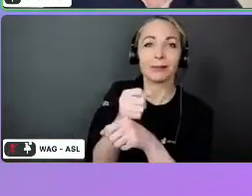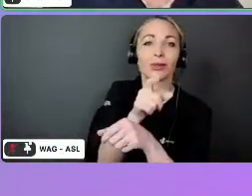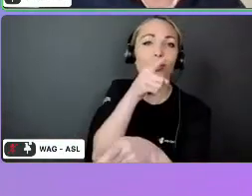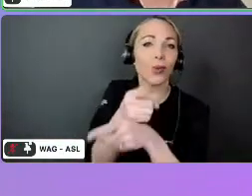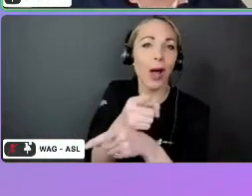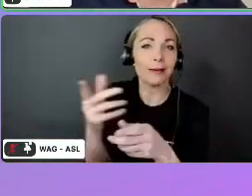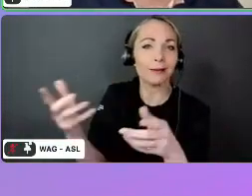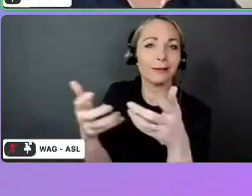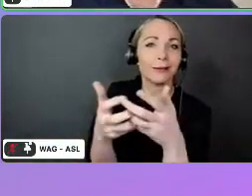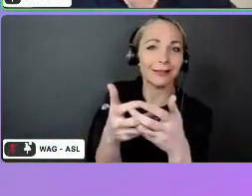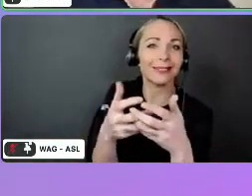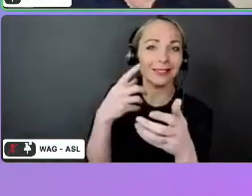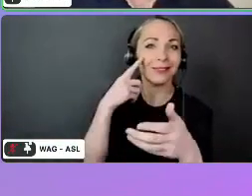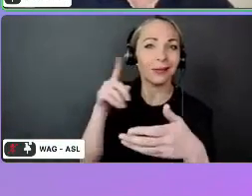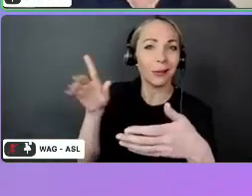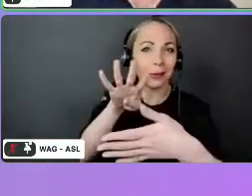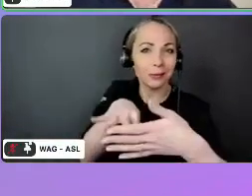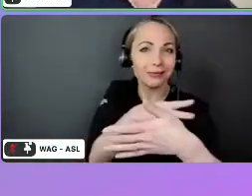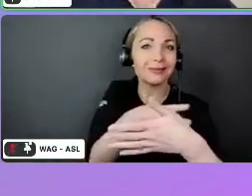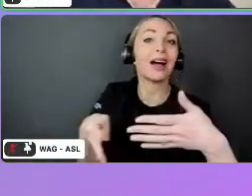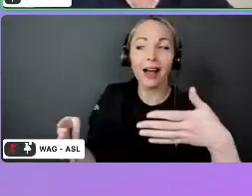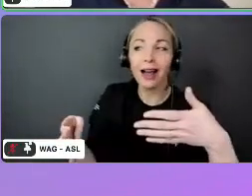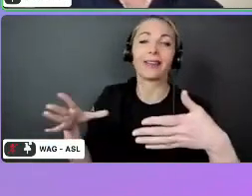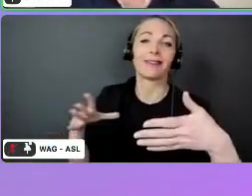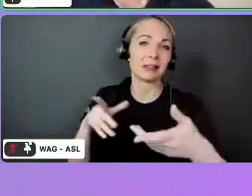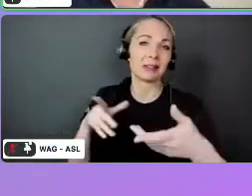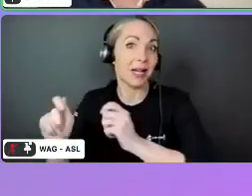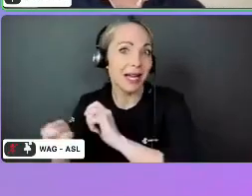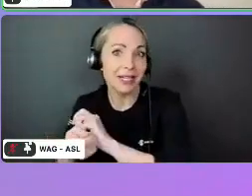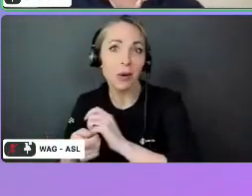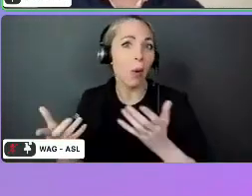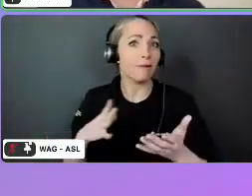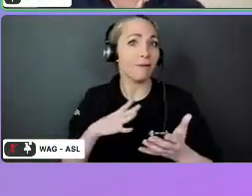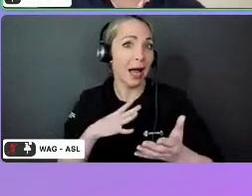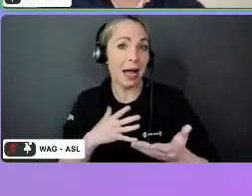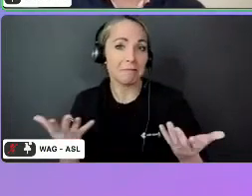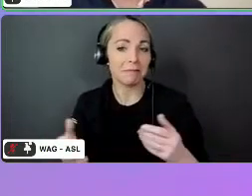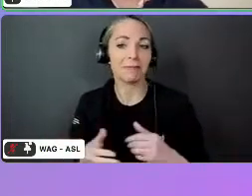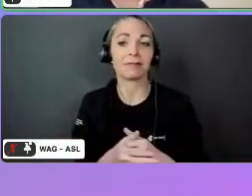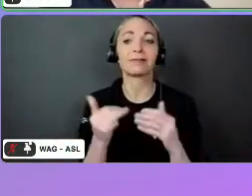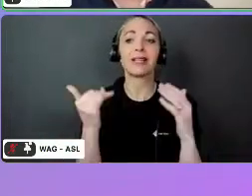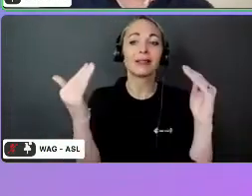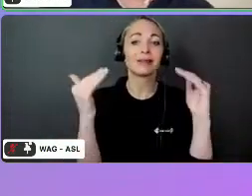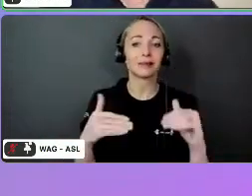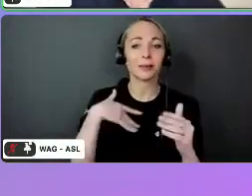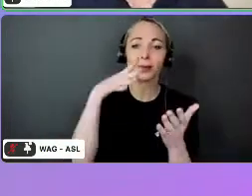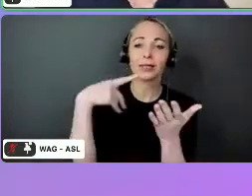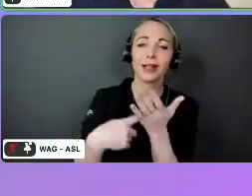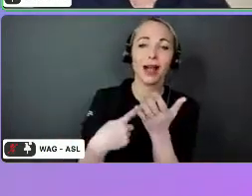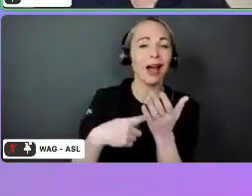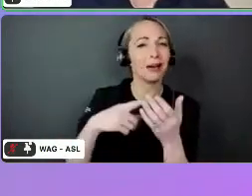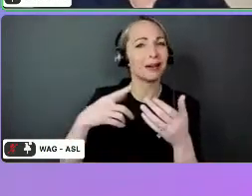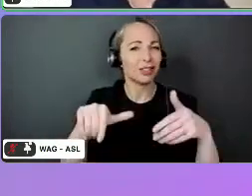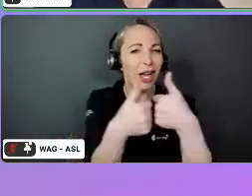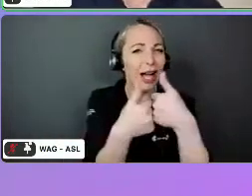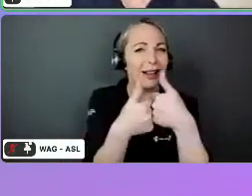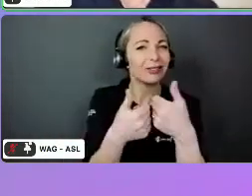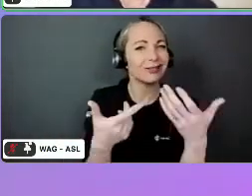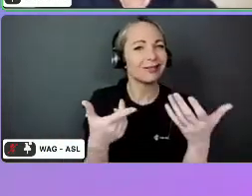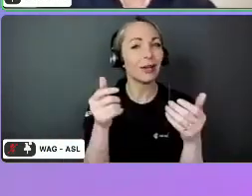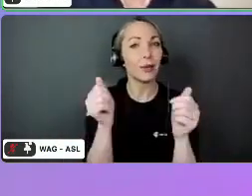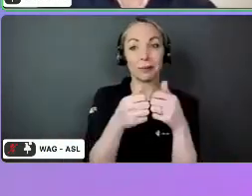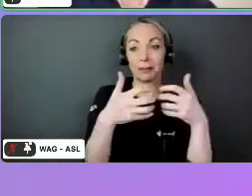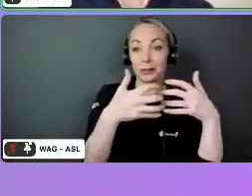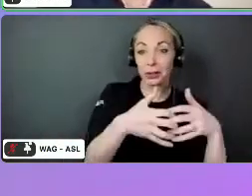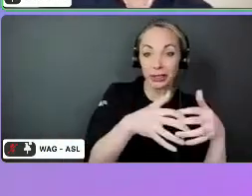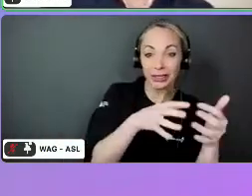unique challenges with machine learning in user interface interpretation. So when we started